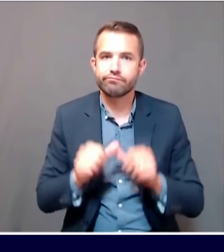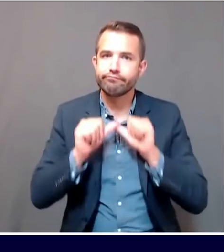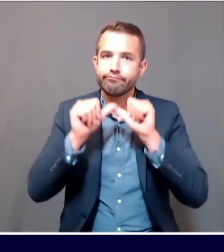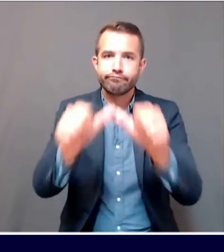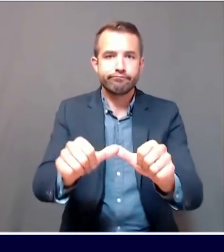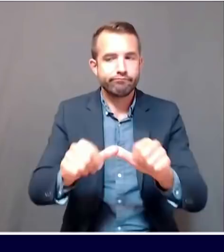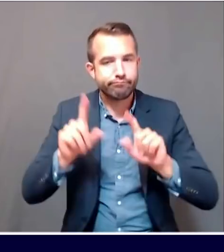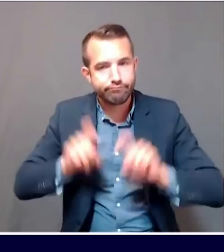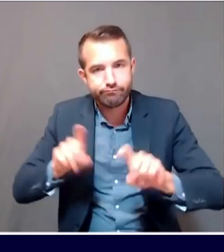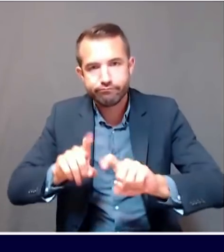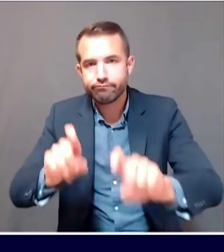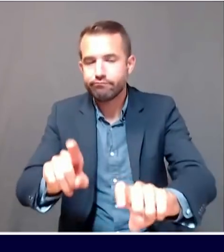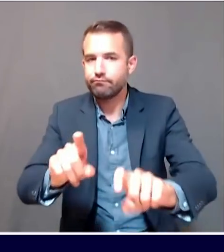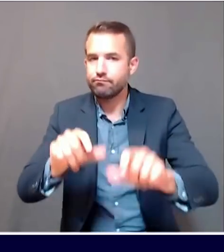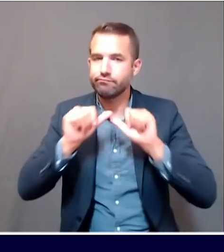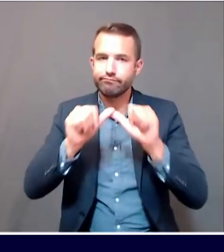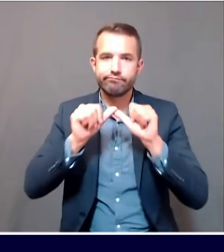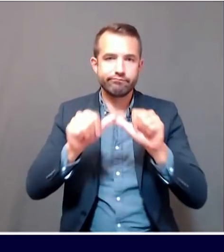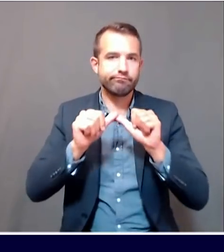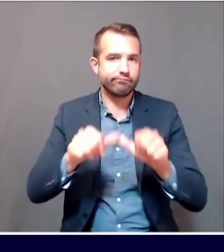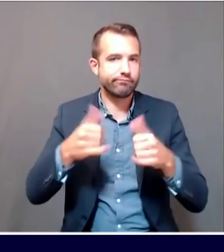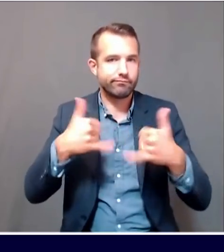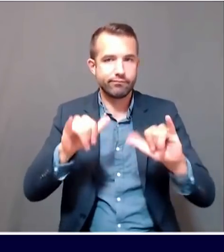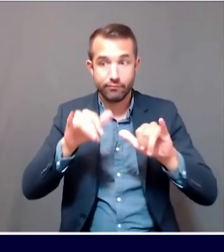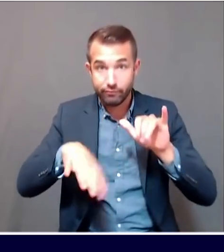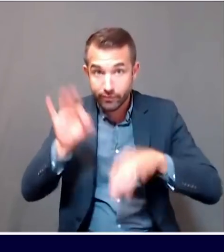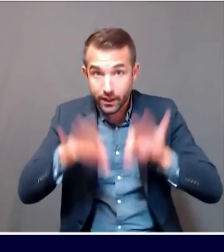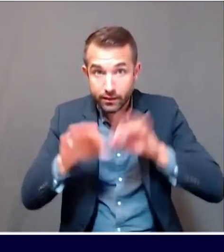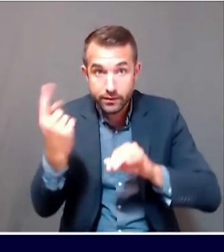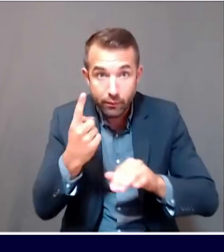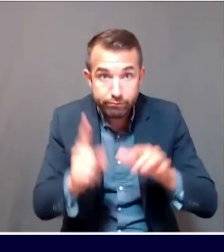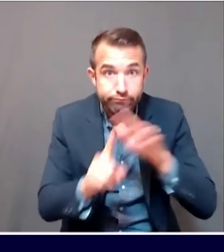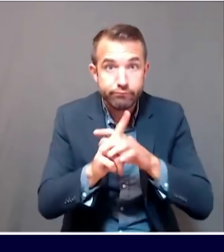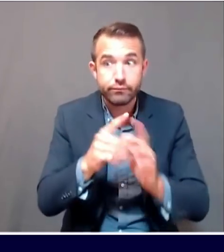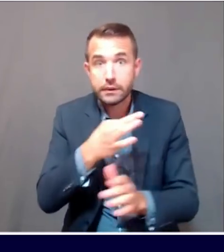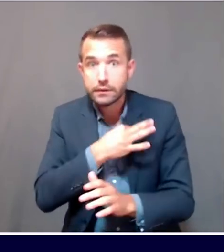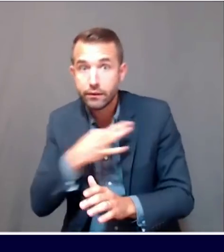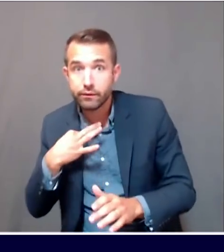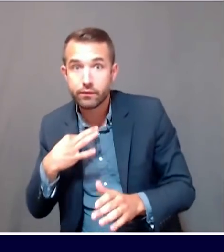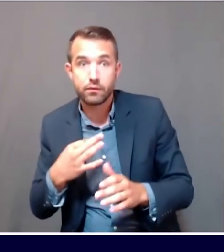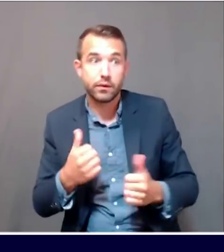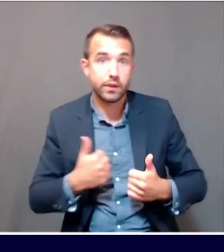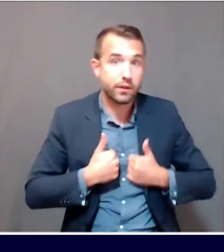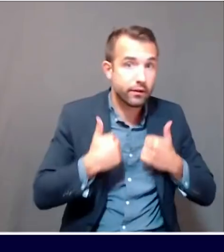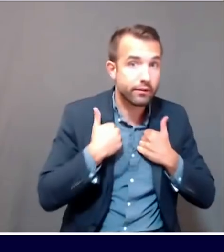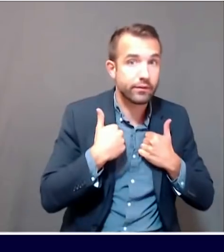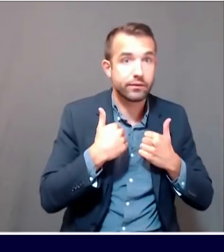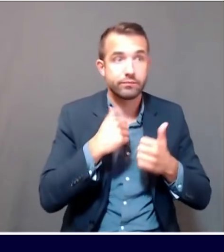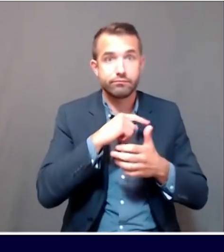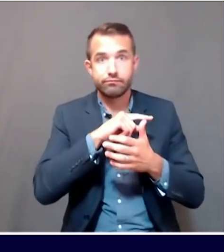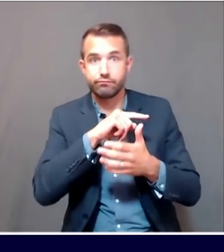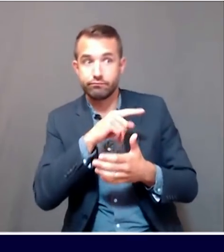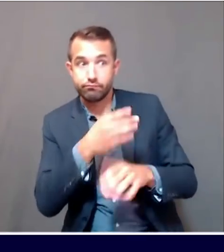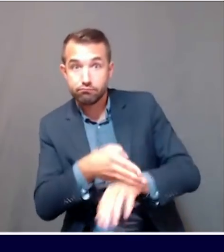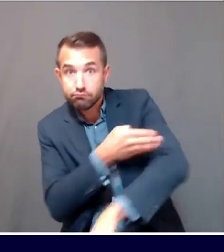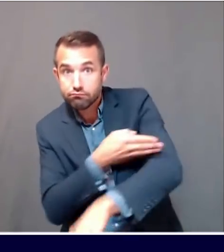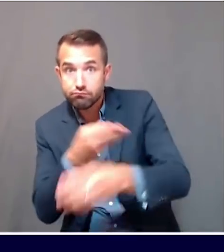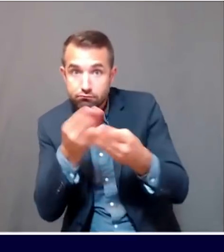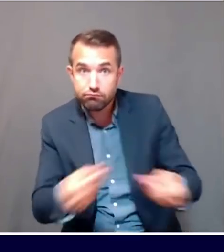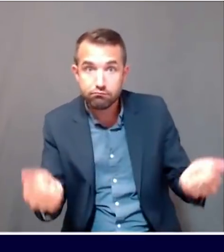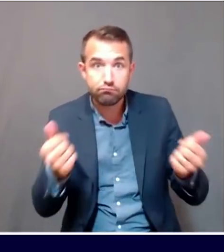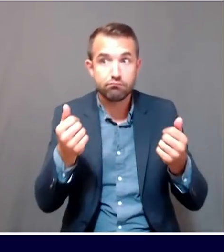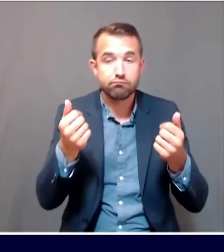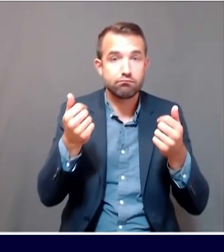testing to determine whether both staff and residents have cleared out their COVID infections. I'd like to